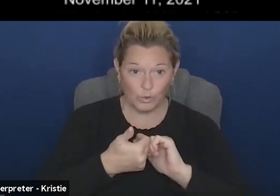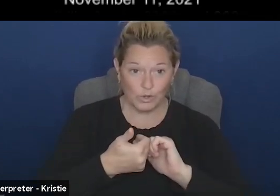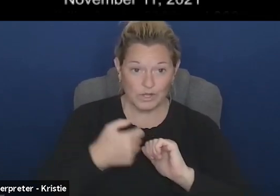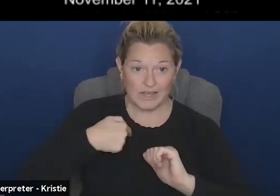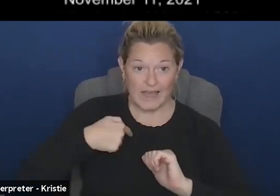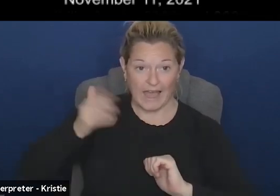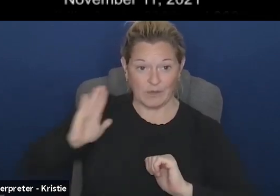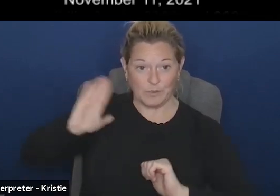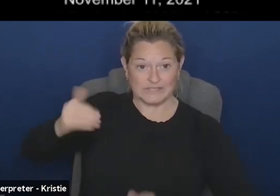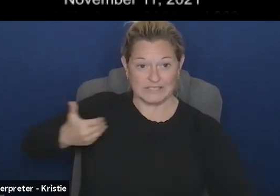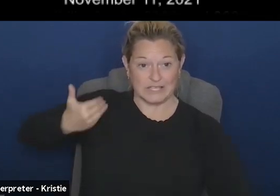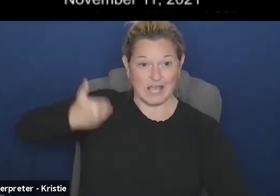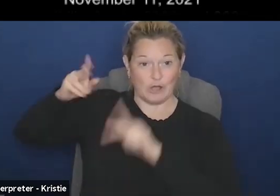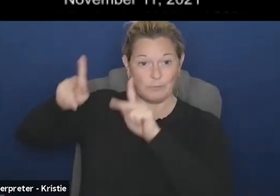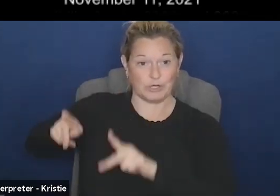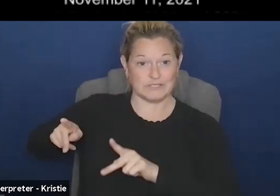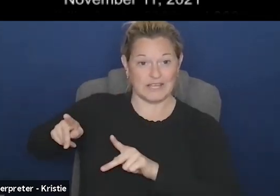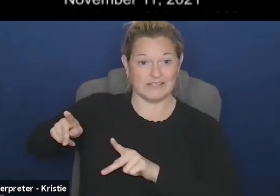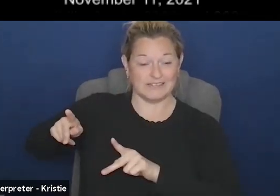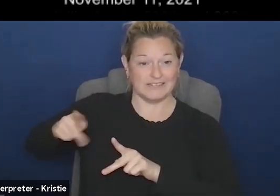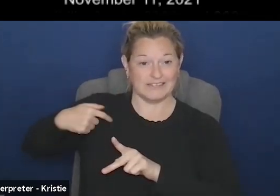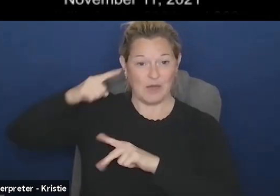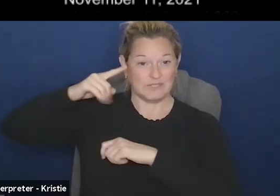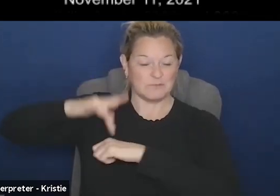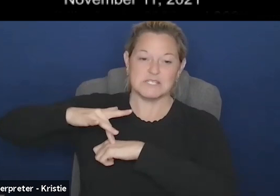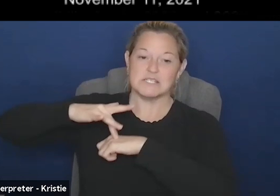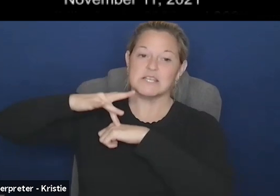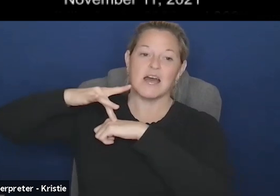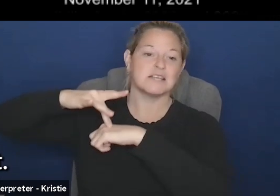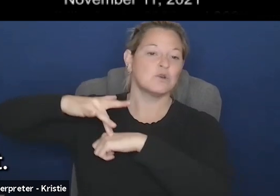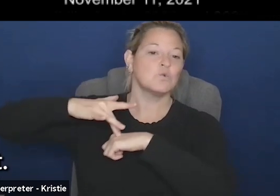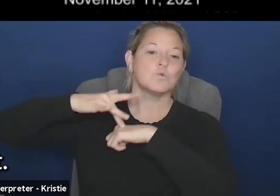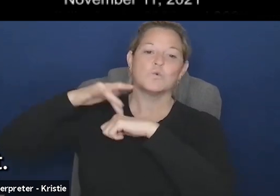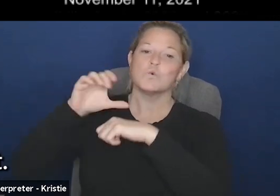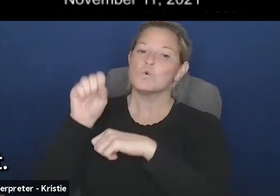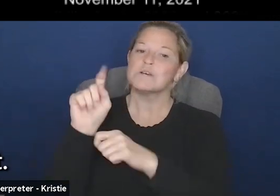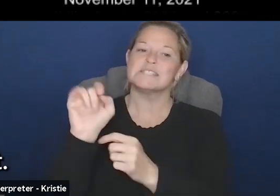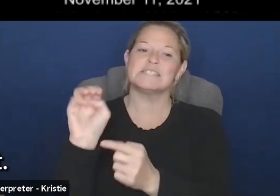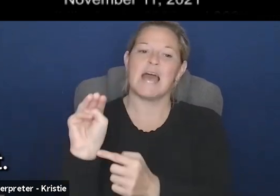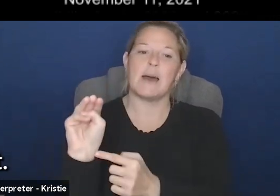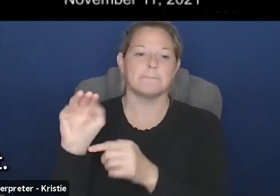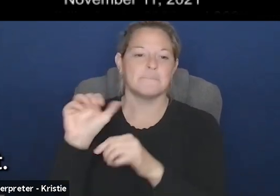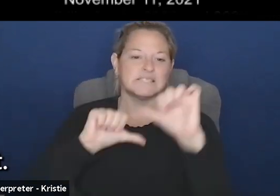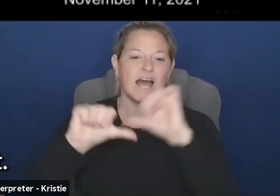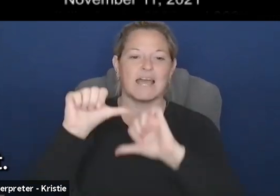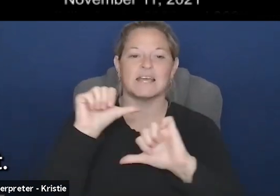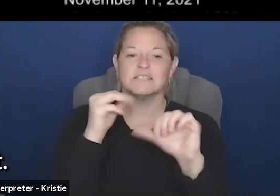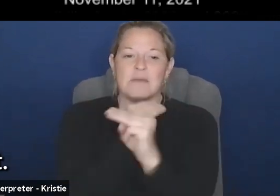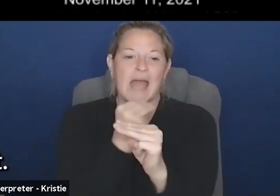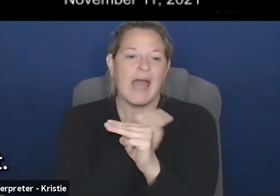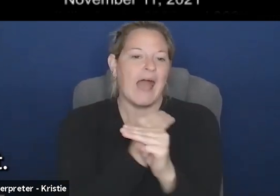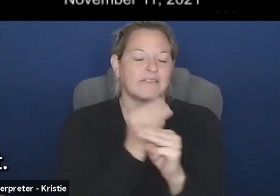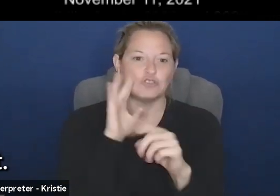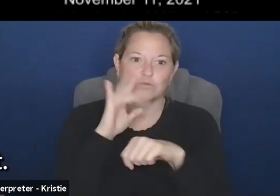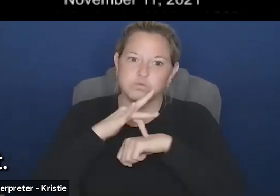young person being obsessed with STEM and science and math, and thinking that I was going to